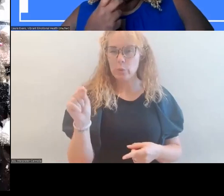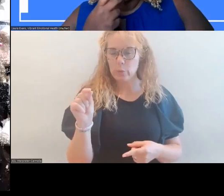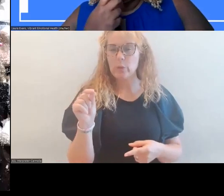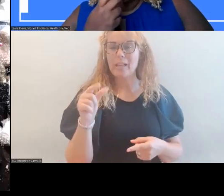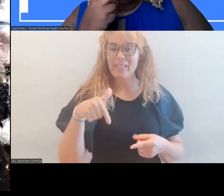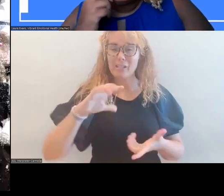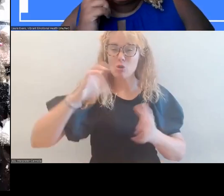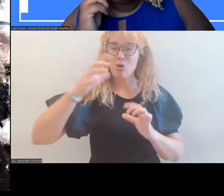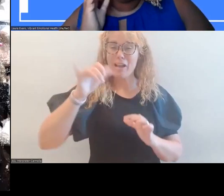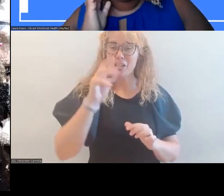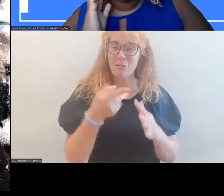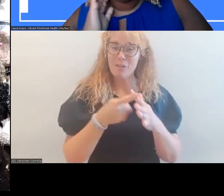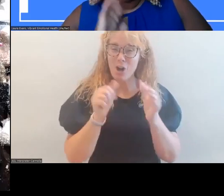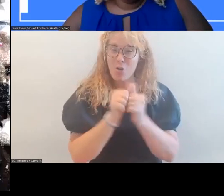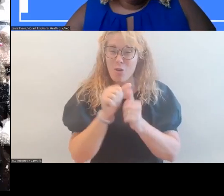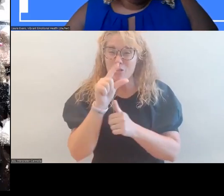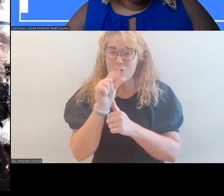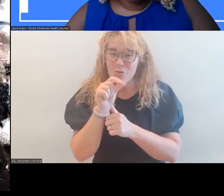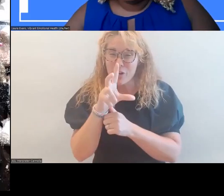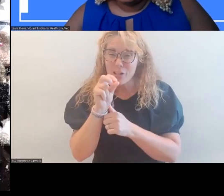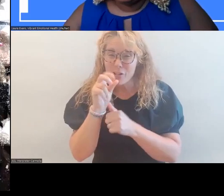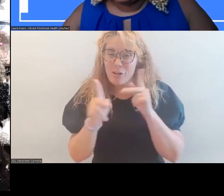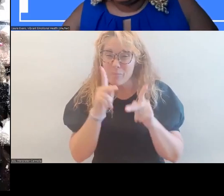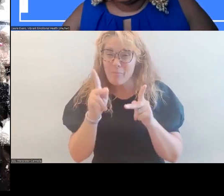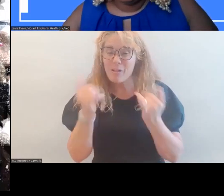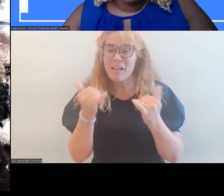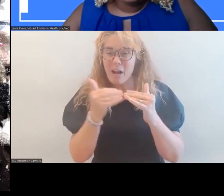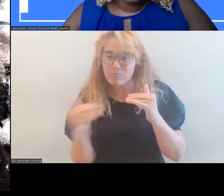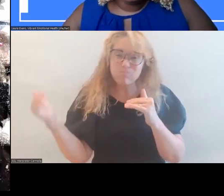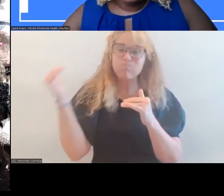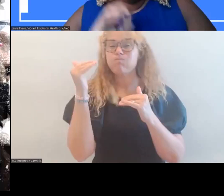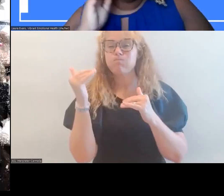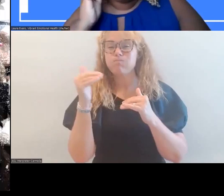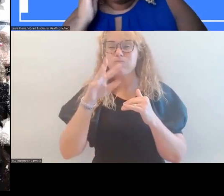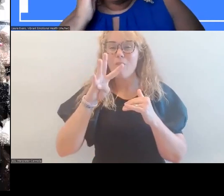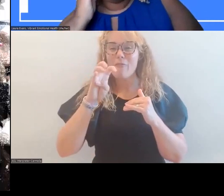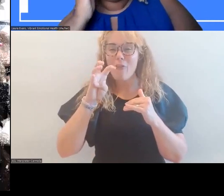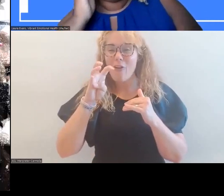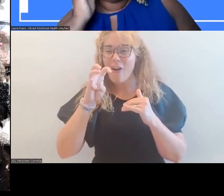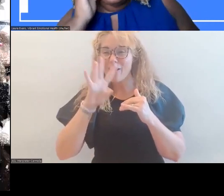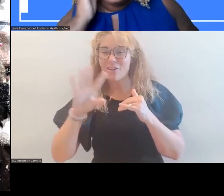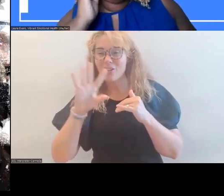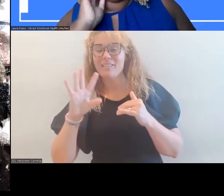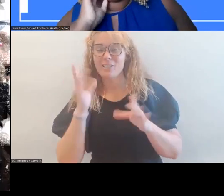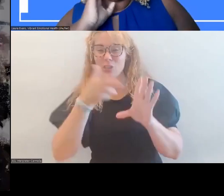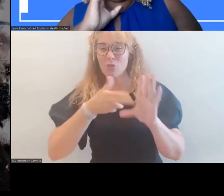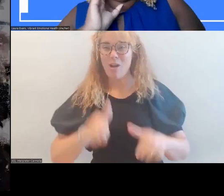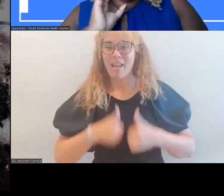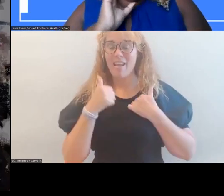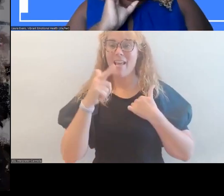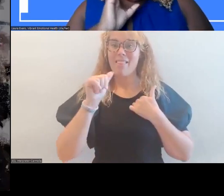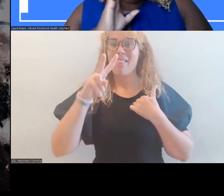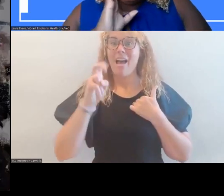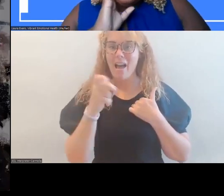has started from 20 to 30 people to now over 300, 400 joining us live and of course